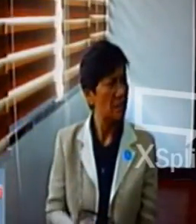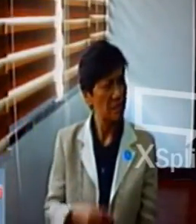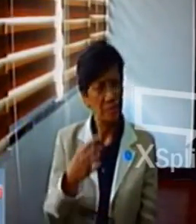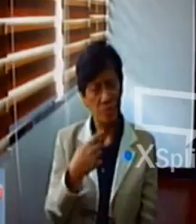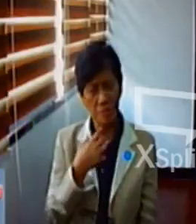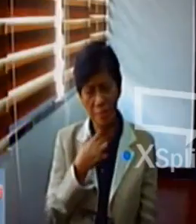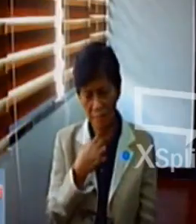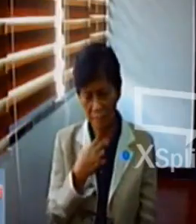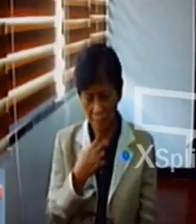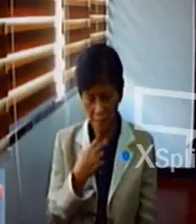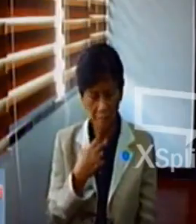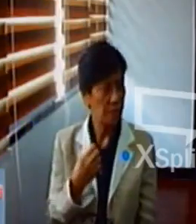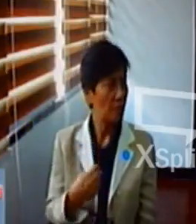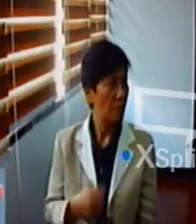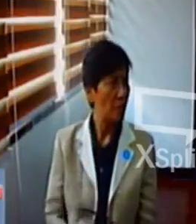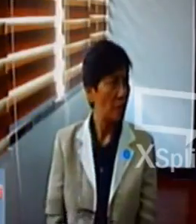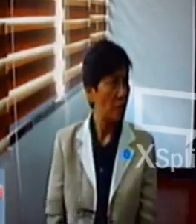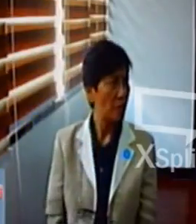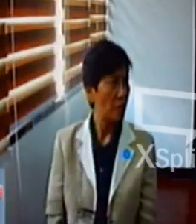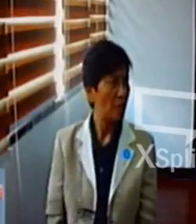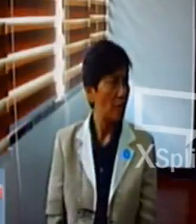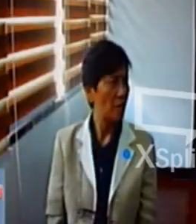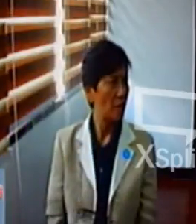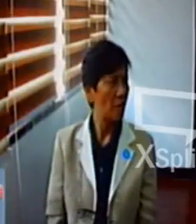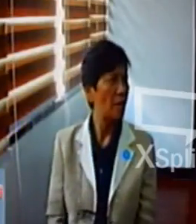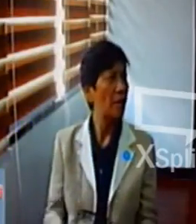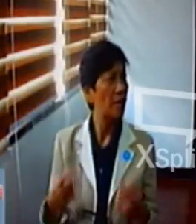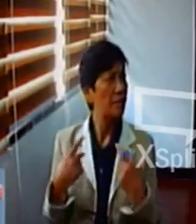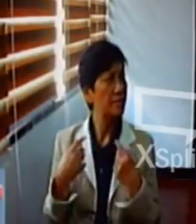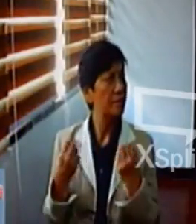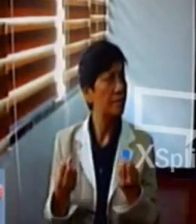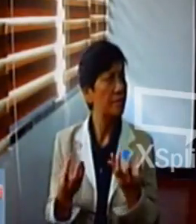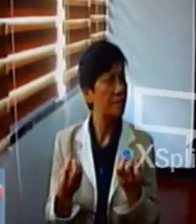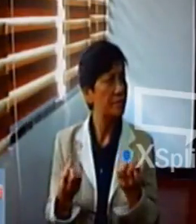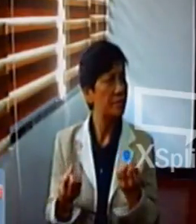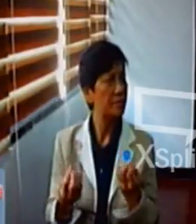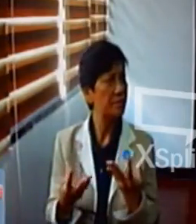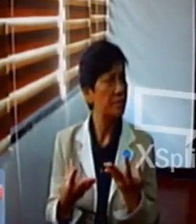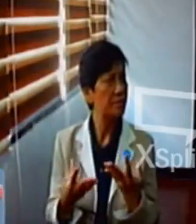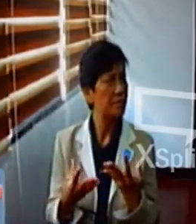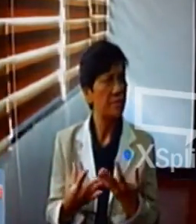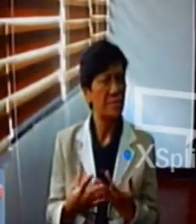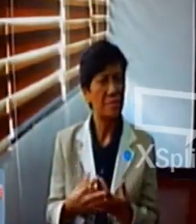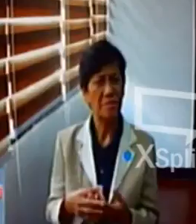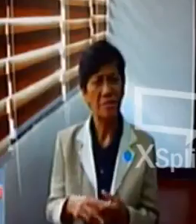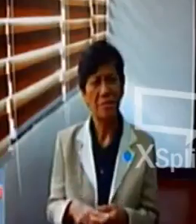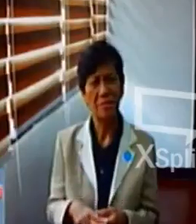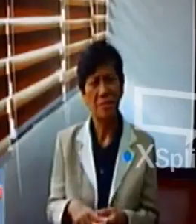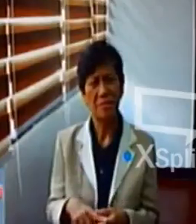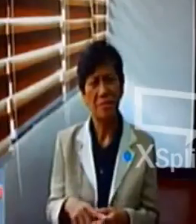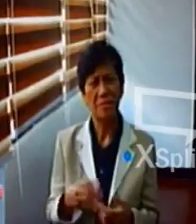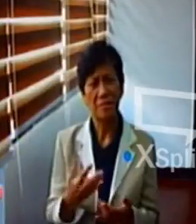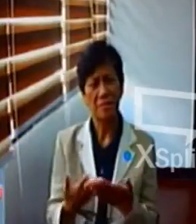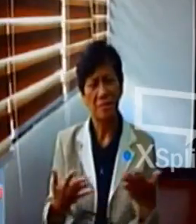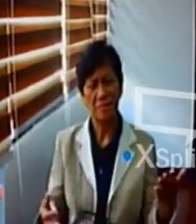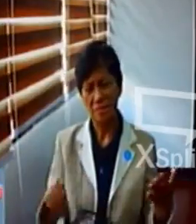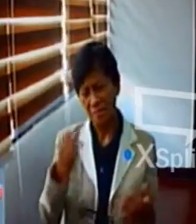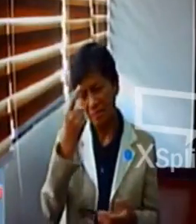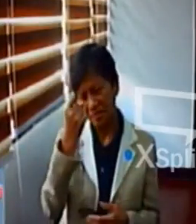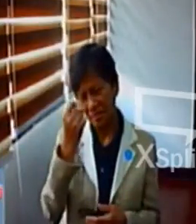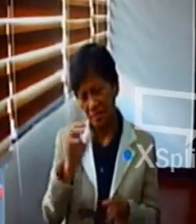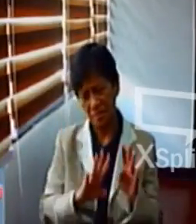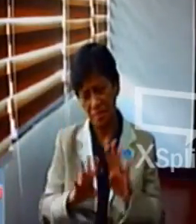So the thing is, there's a lot more things needed to be done to understand what's really happening. The problem with